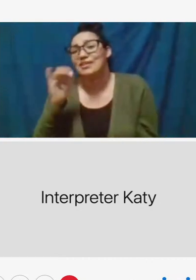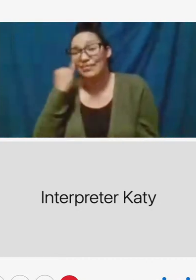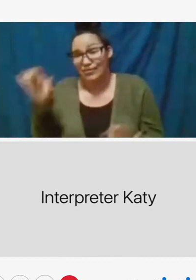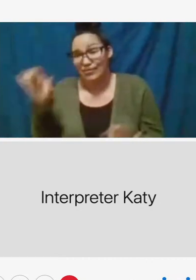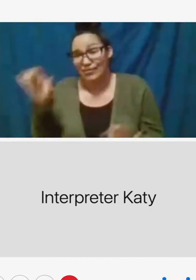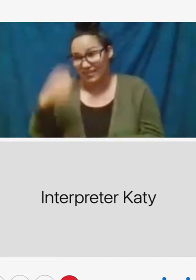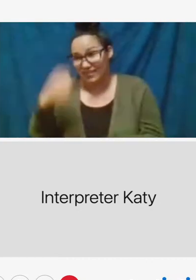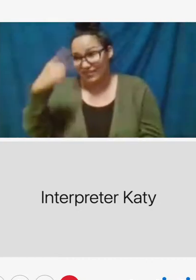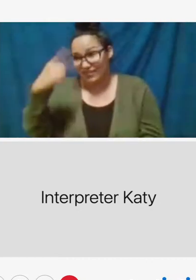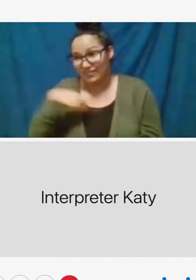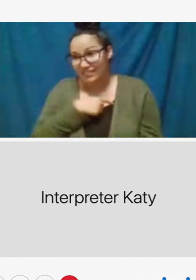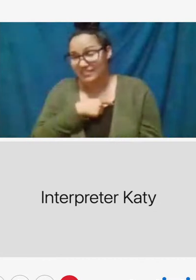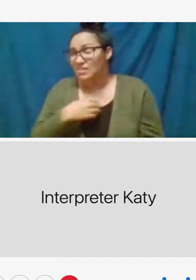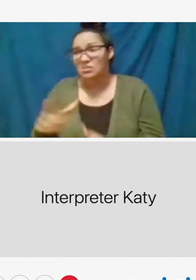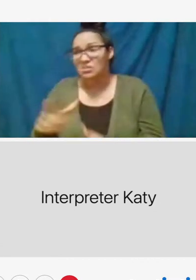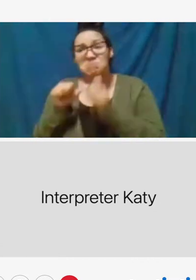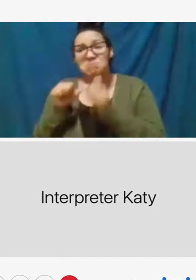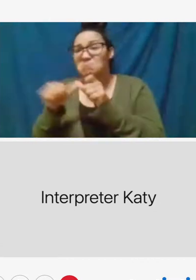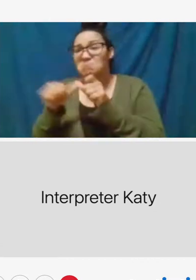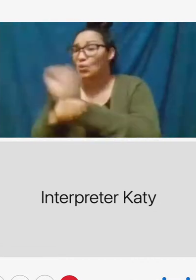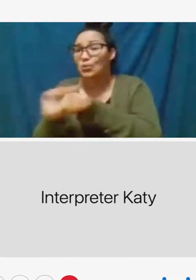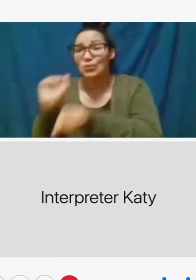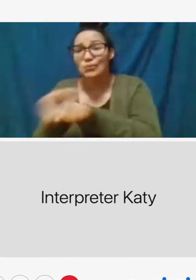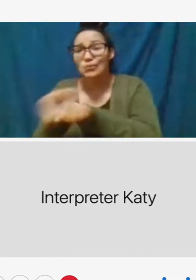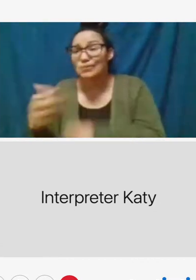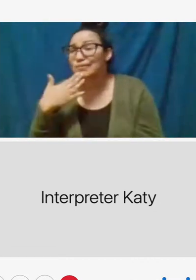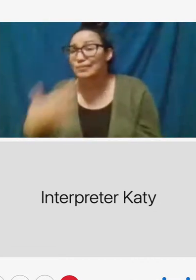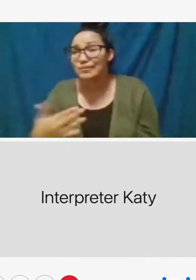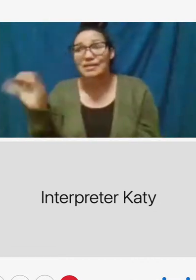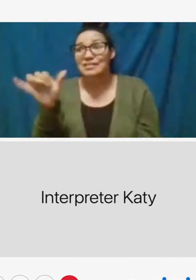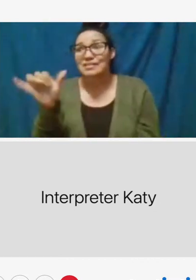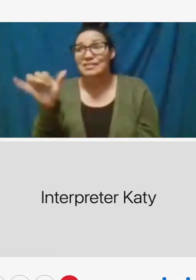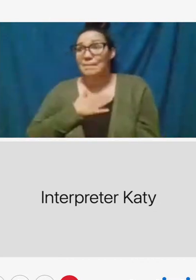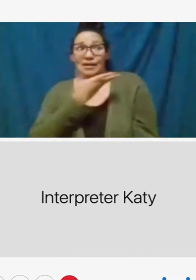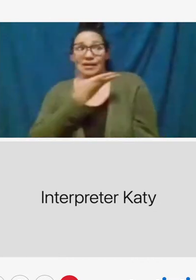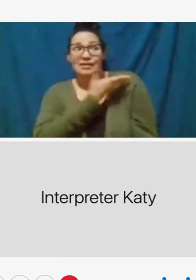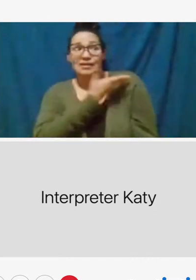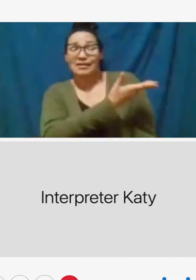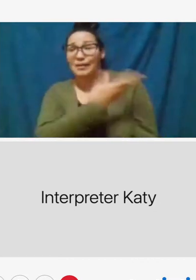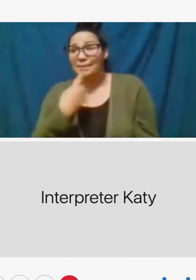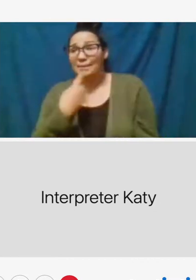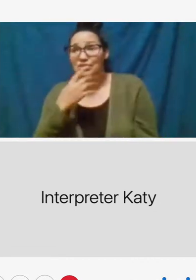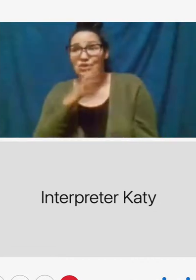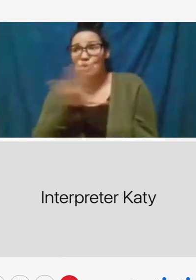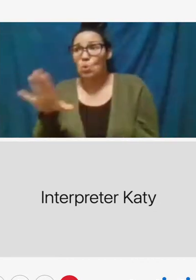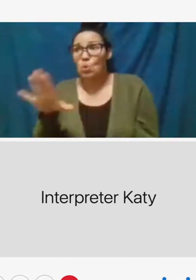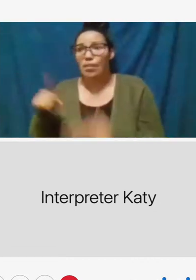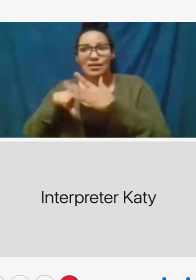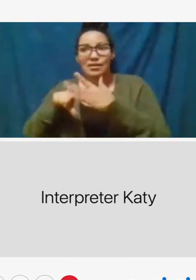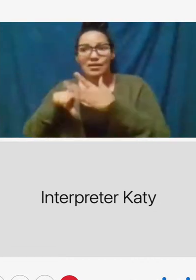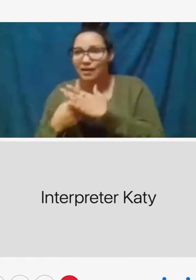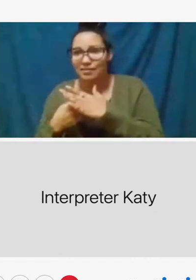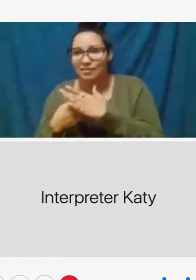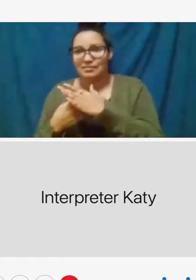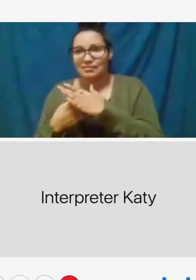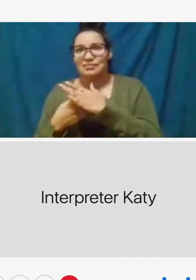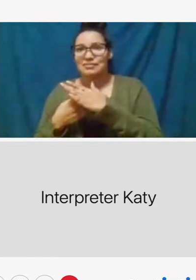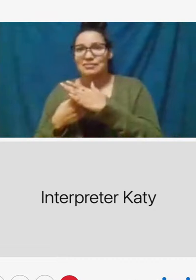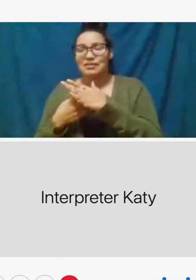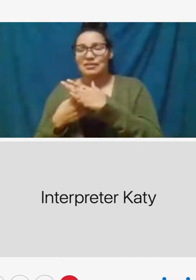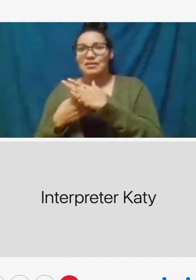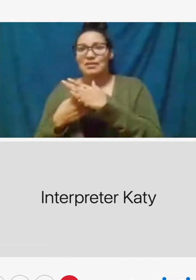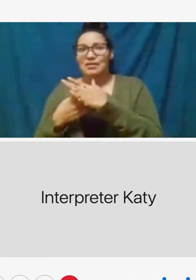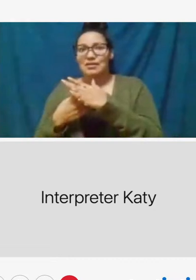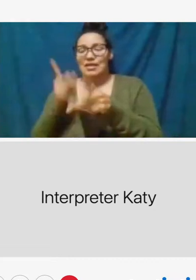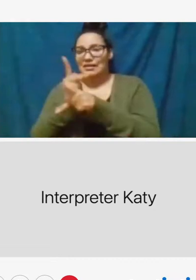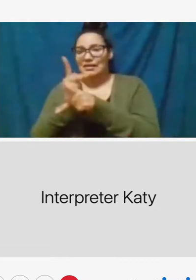keep up the good work because like my colleagues mentioned you're the catalysts that keep the the campuses and the